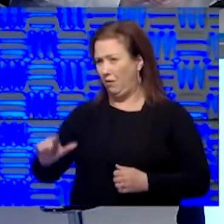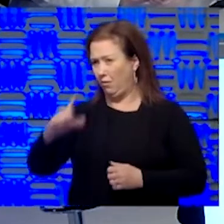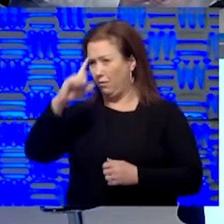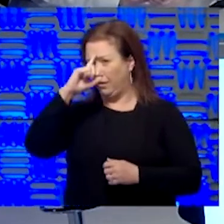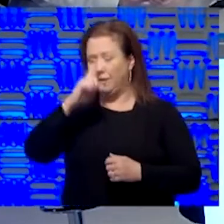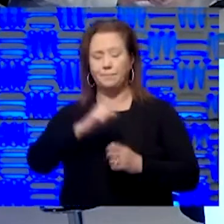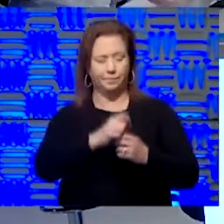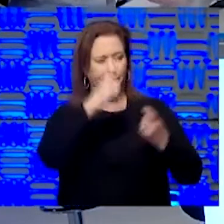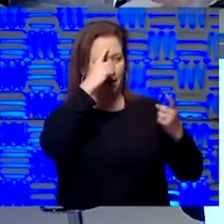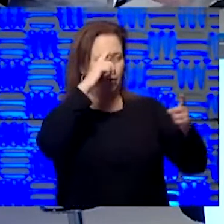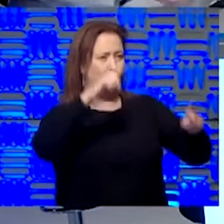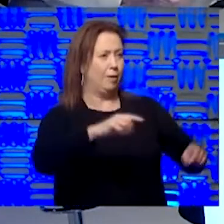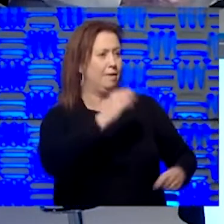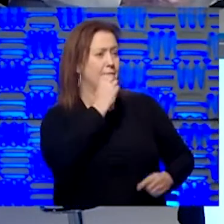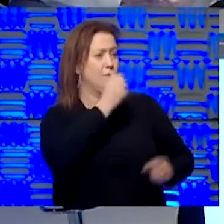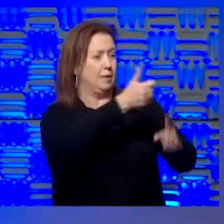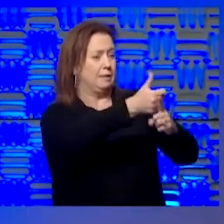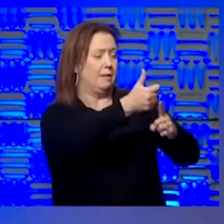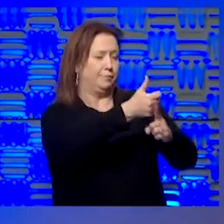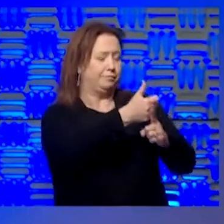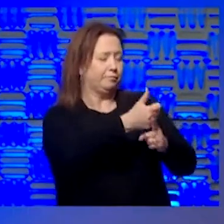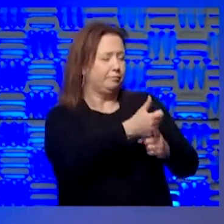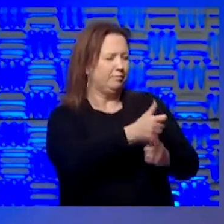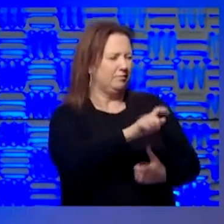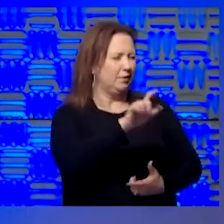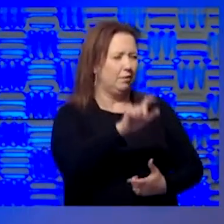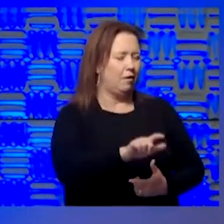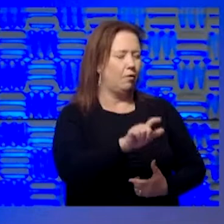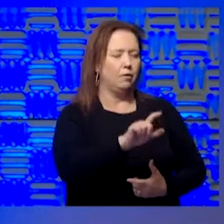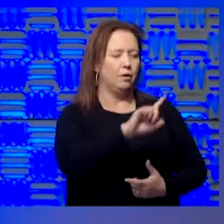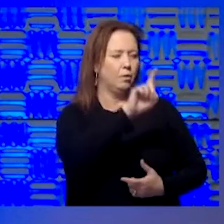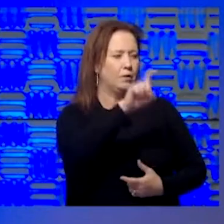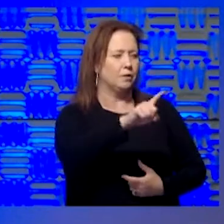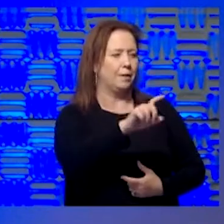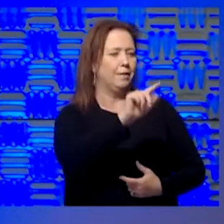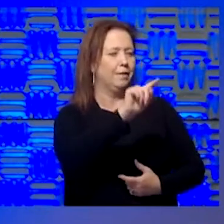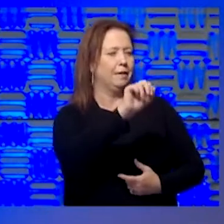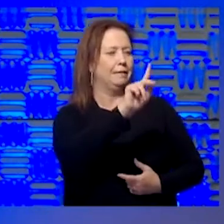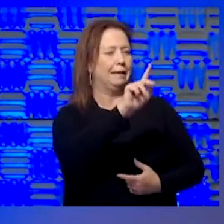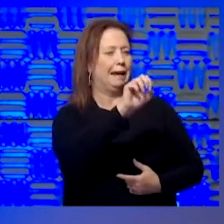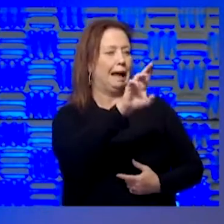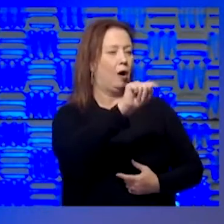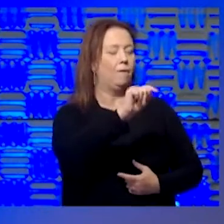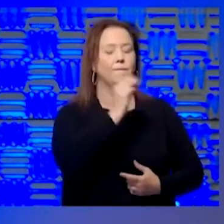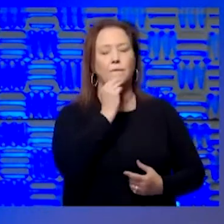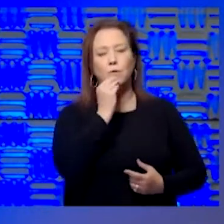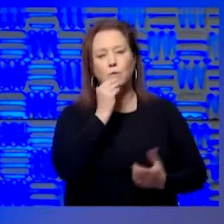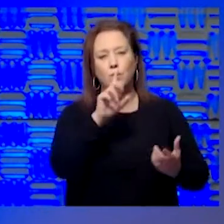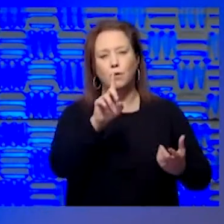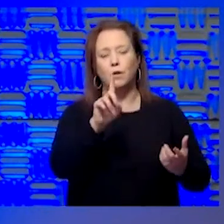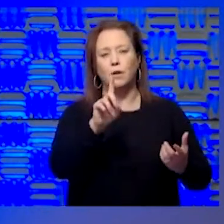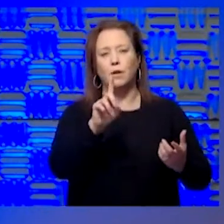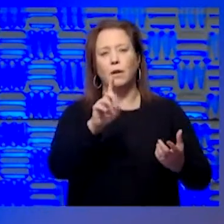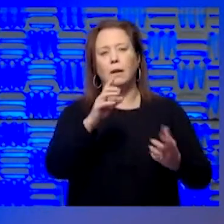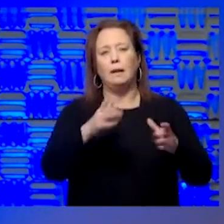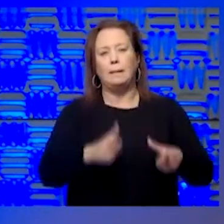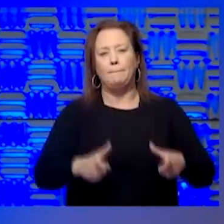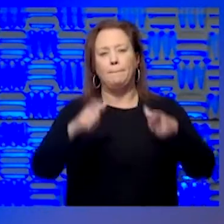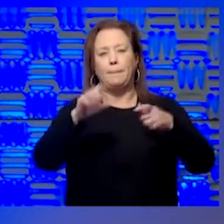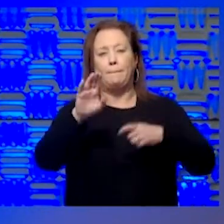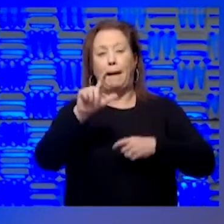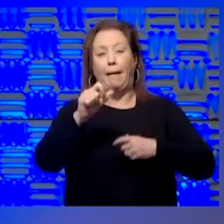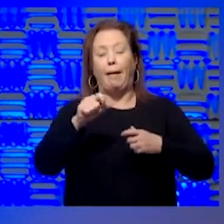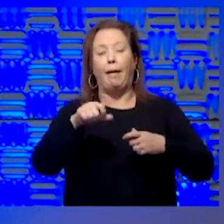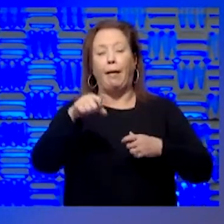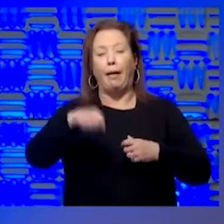your thoughts? I would agree. I think on the food itself, it's probably low. There's always questions about takeout and drive-through. Certainly on the bags or the